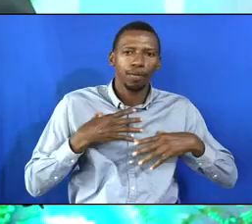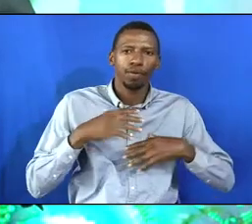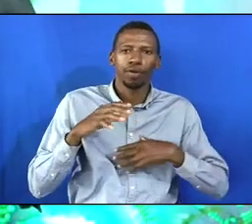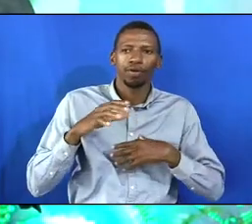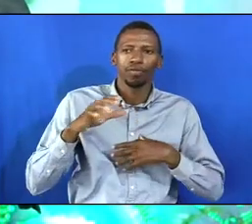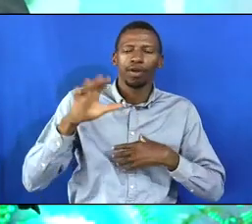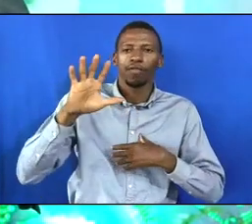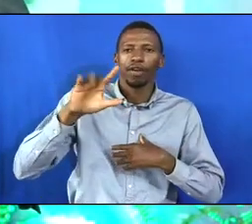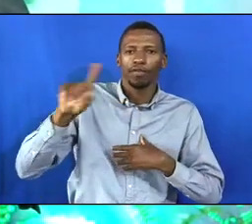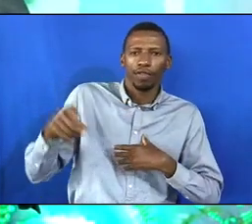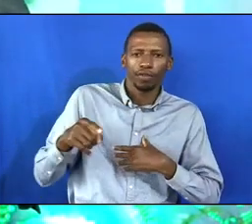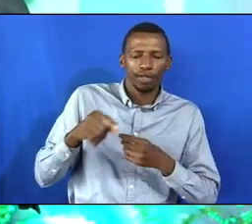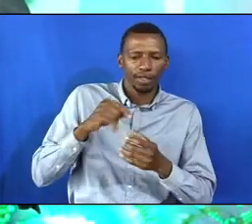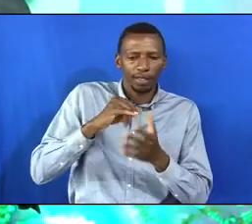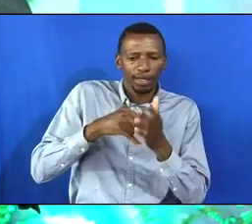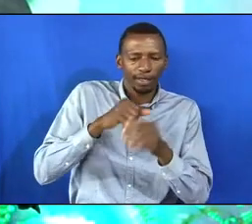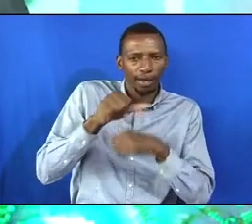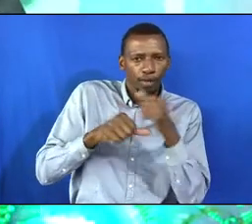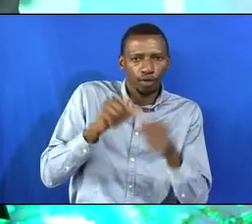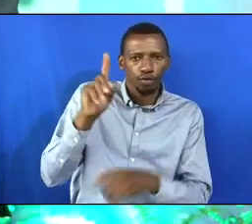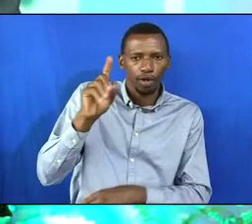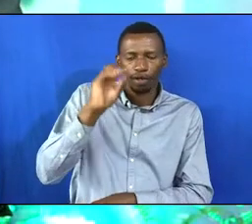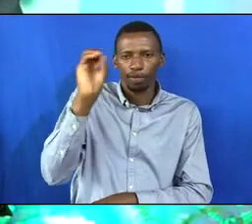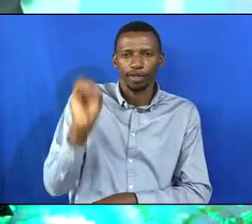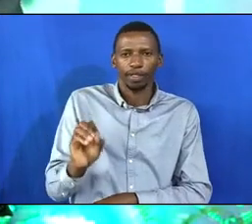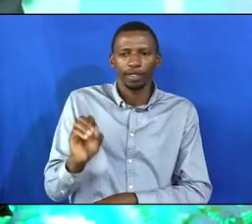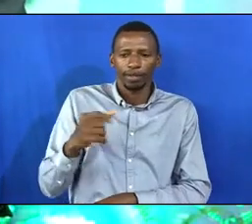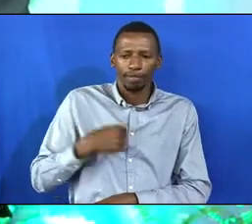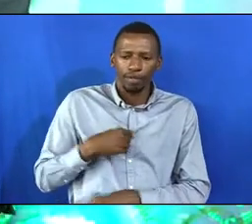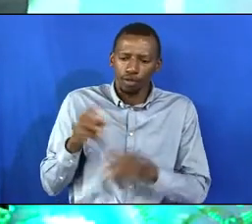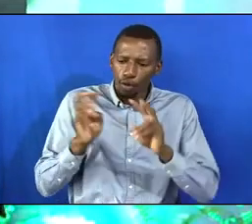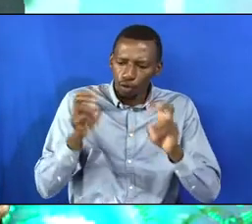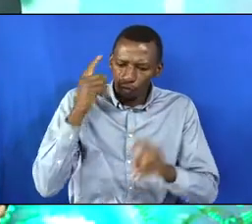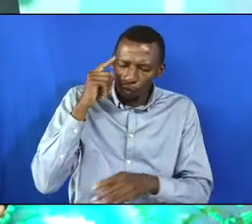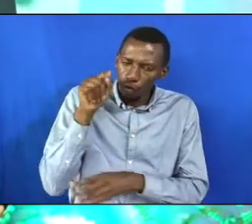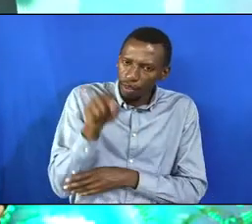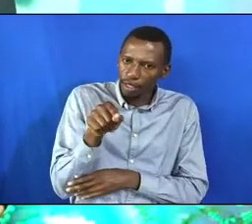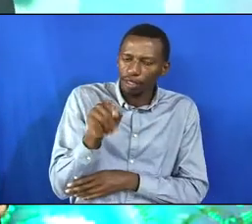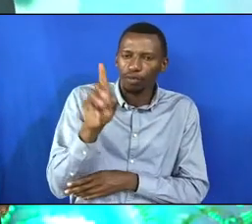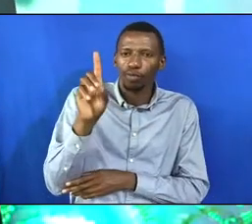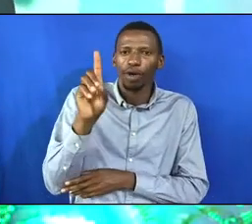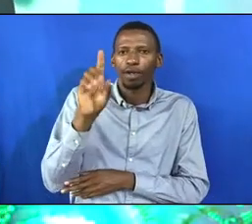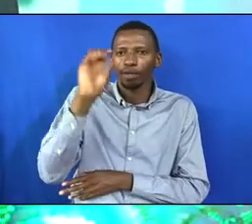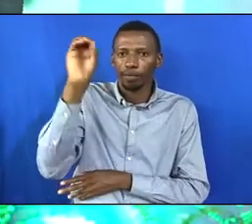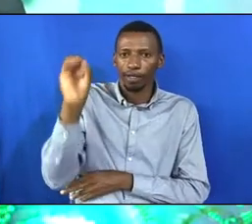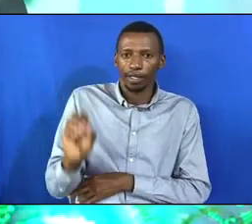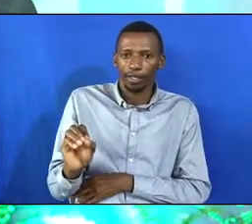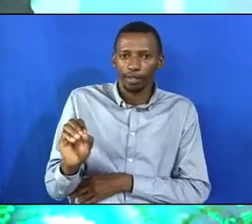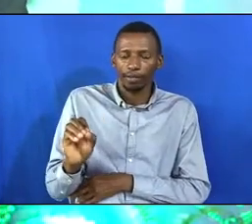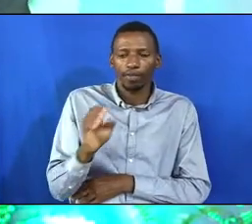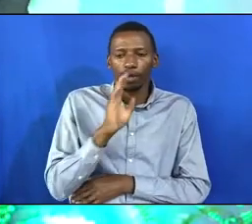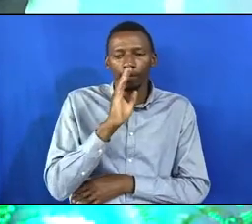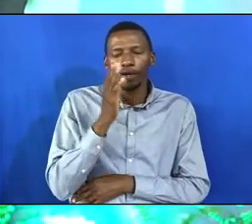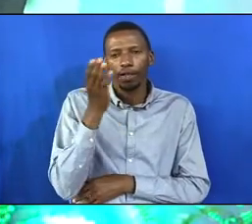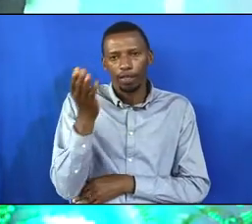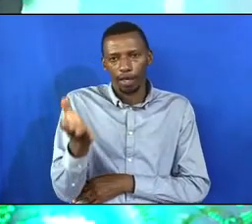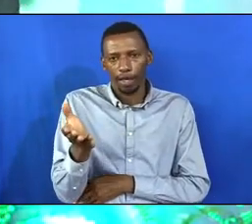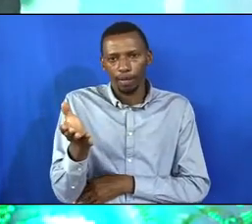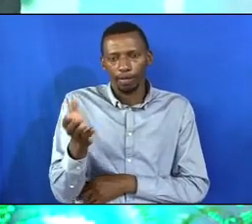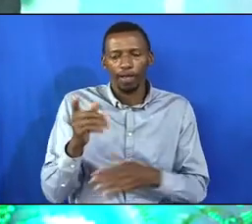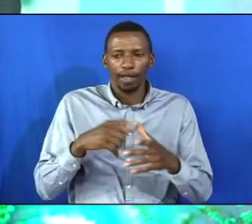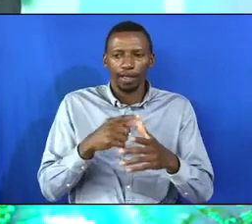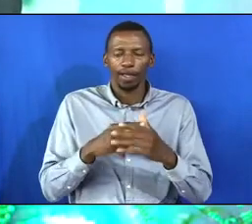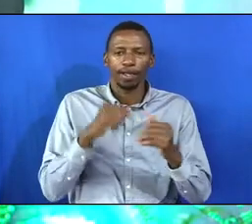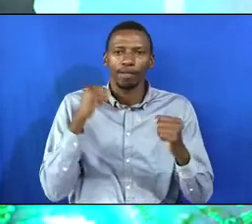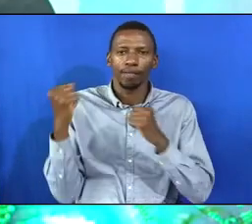about 1%. So I'm looking for that 1% to be there in the morning, and the power of God is going to